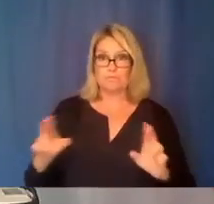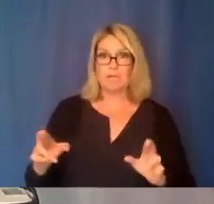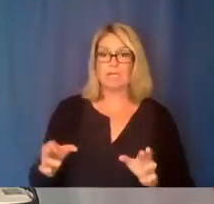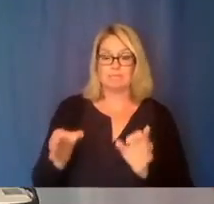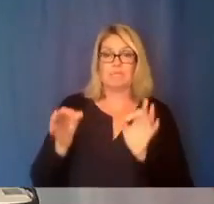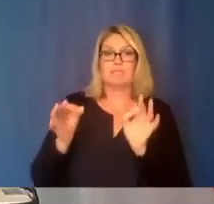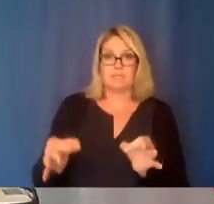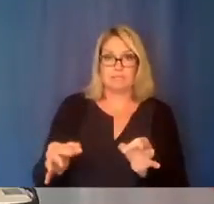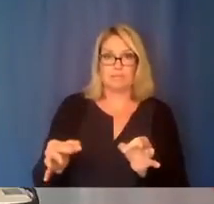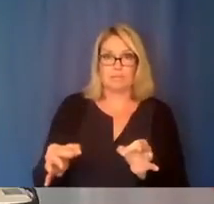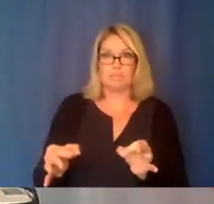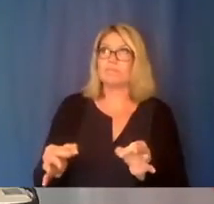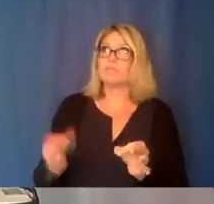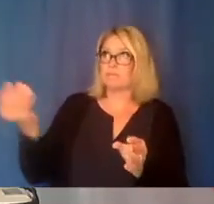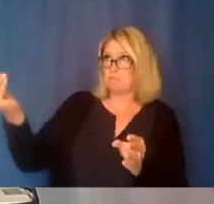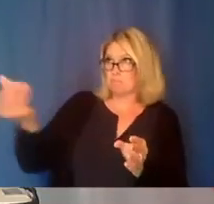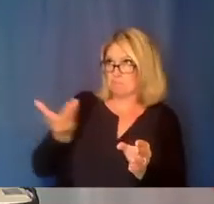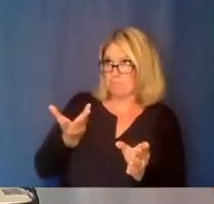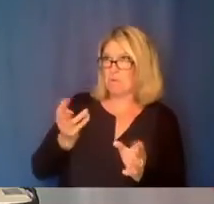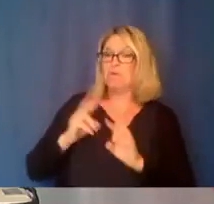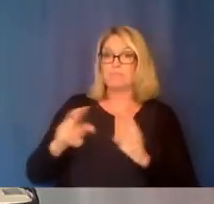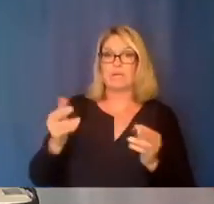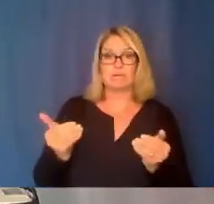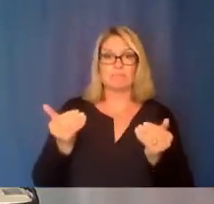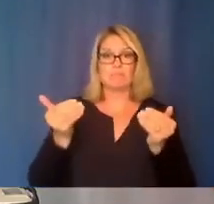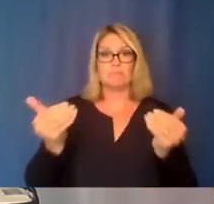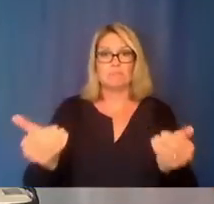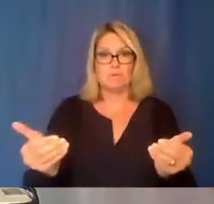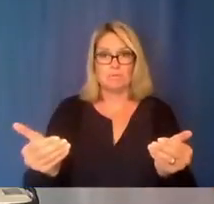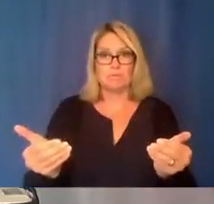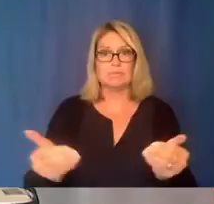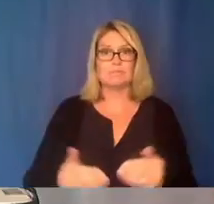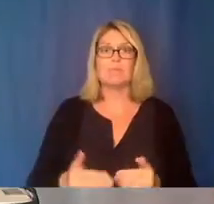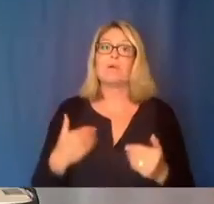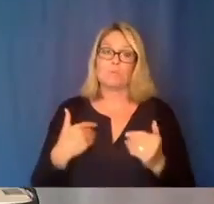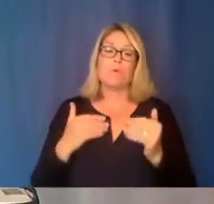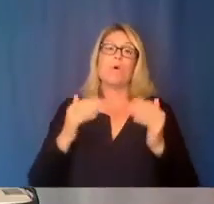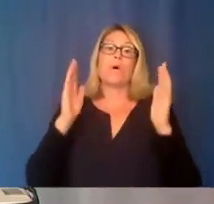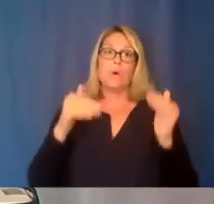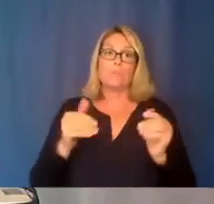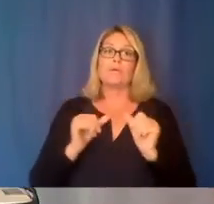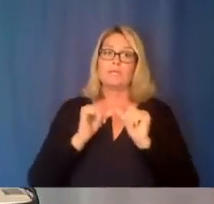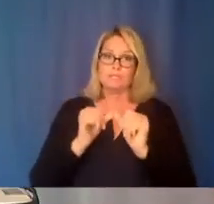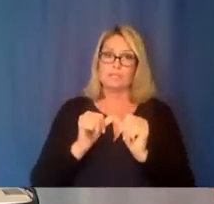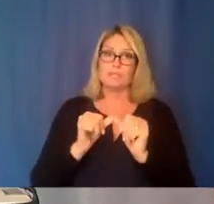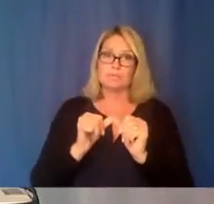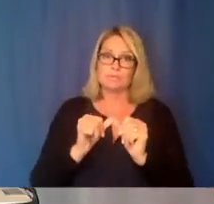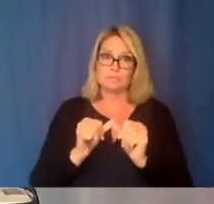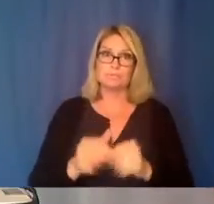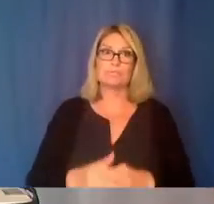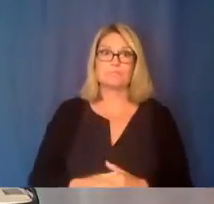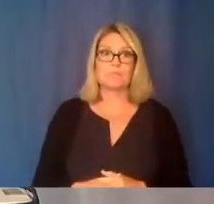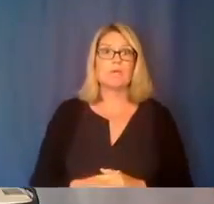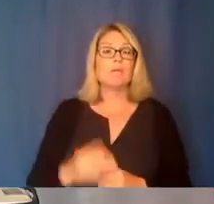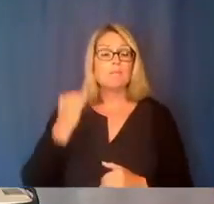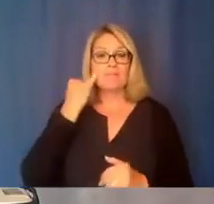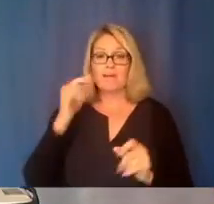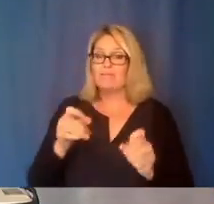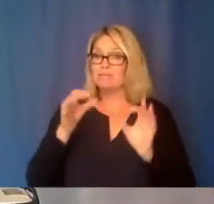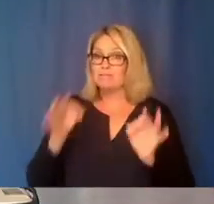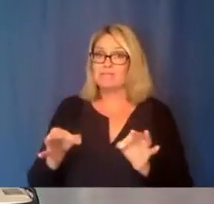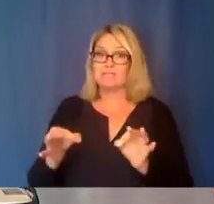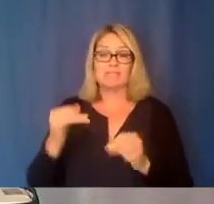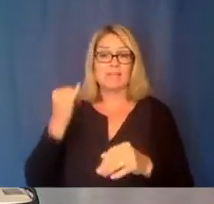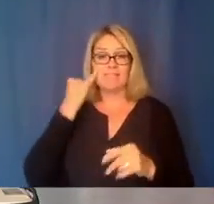that information, and we only hope we can continue to move forward. But as we've seen throughout COVID, if we need to make decisions to go the other